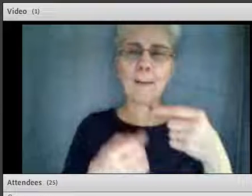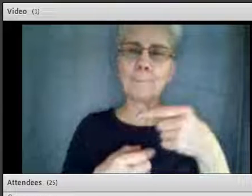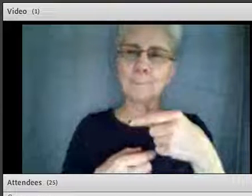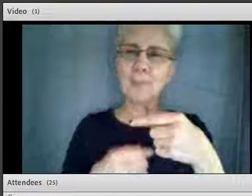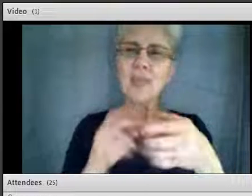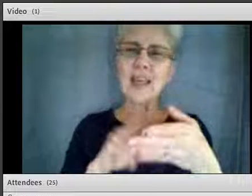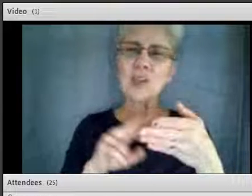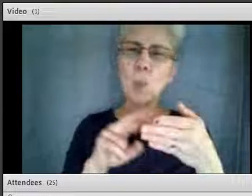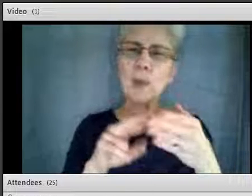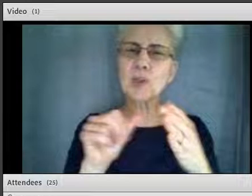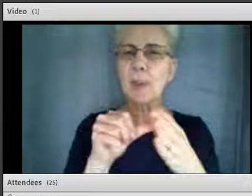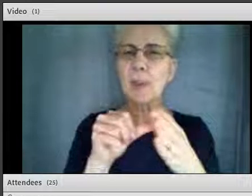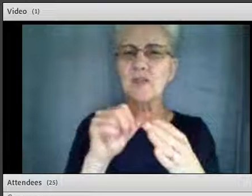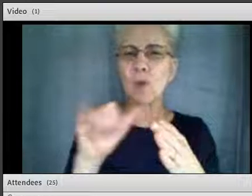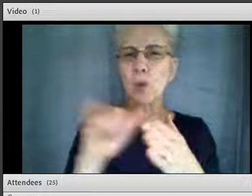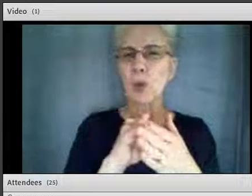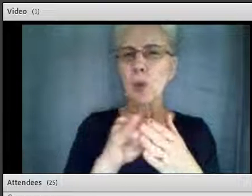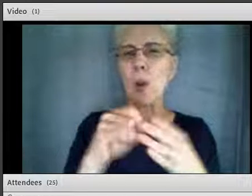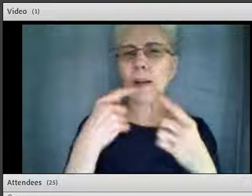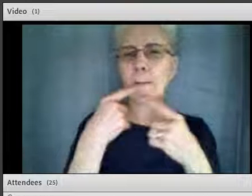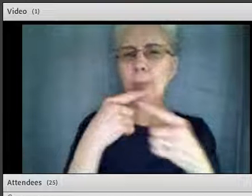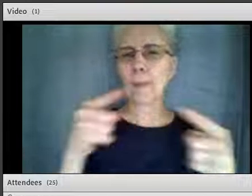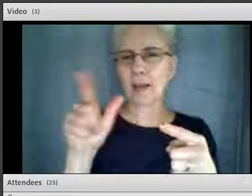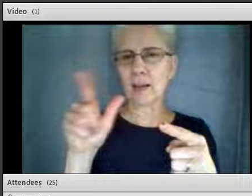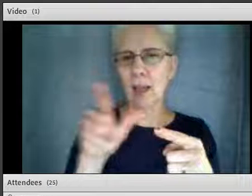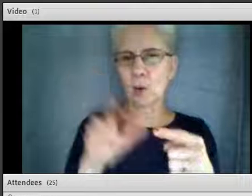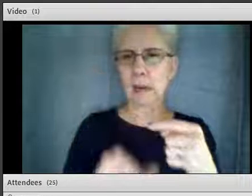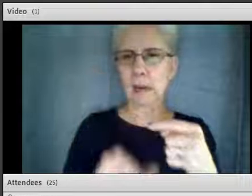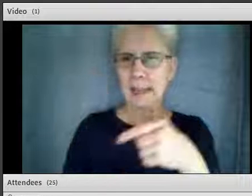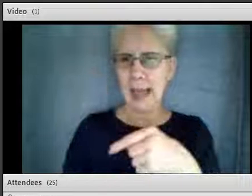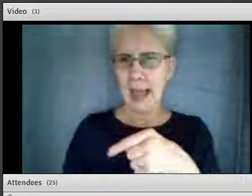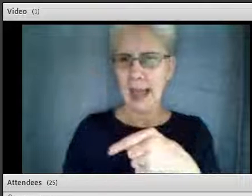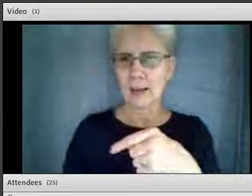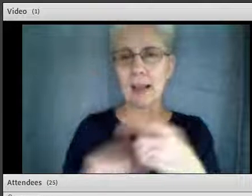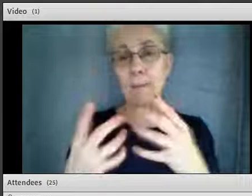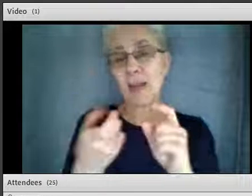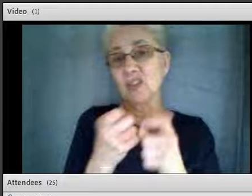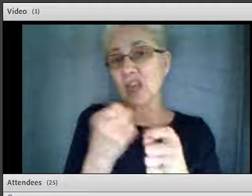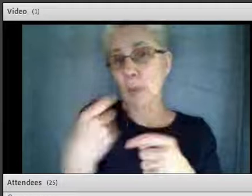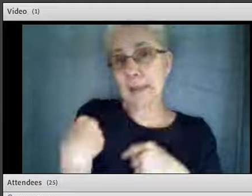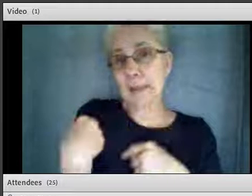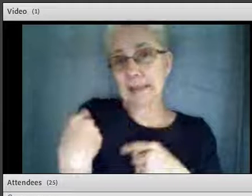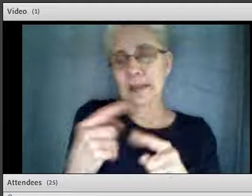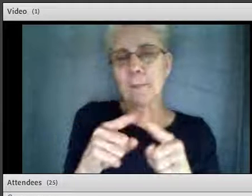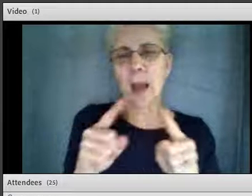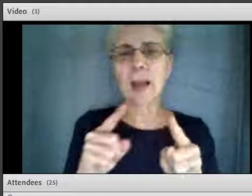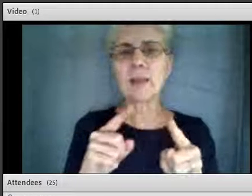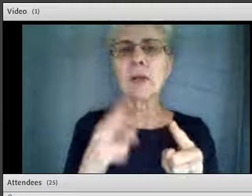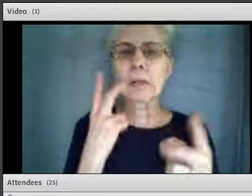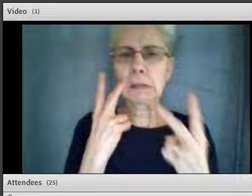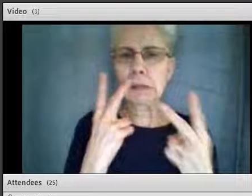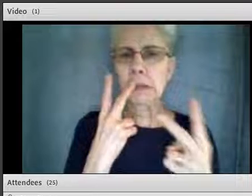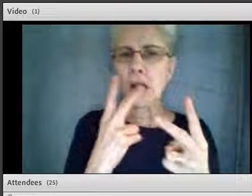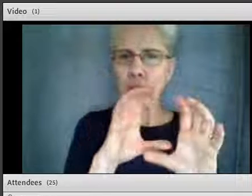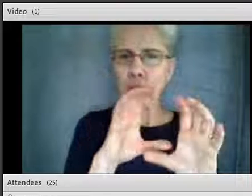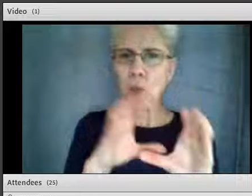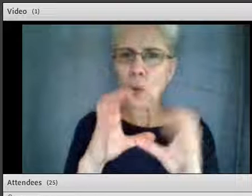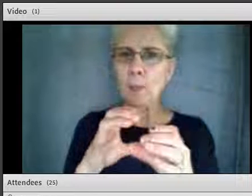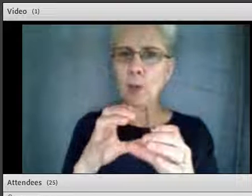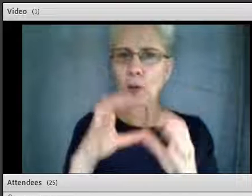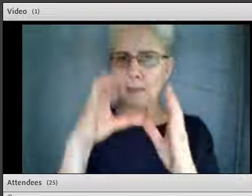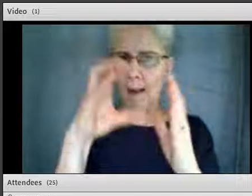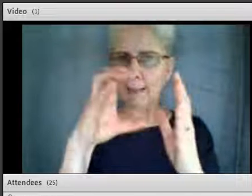Library. Again, it might have changed a little bit. And you can kind of group all of your content there. So they have all of their stuff